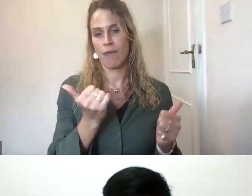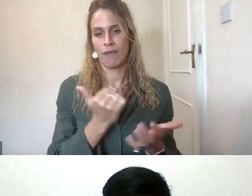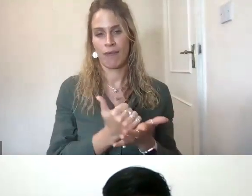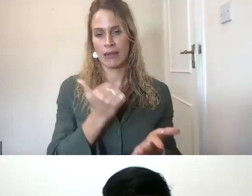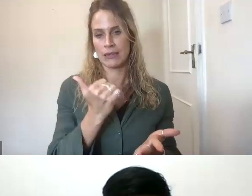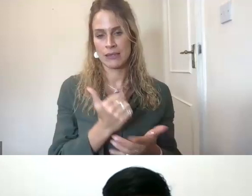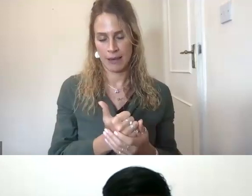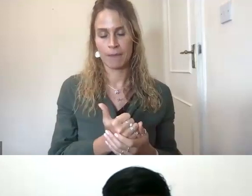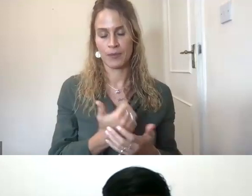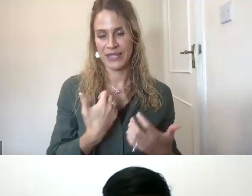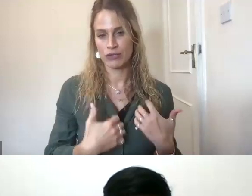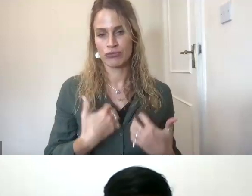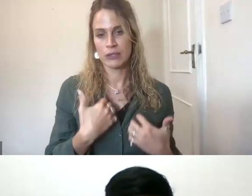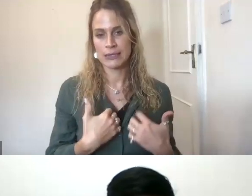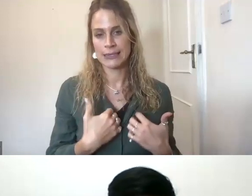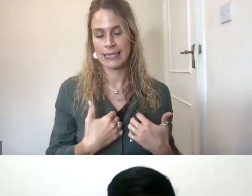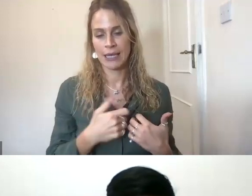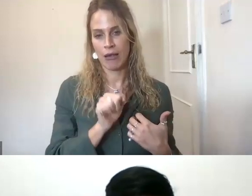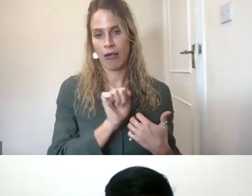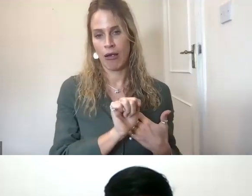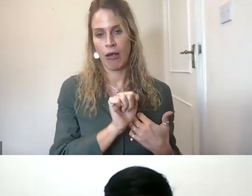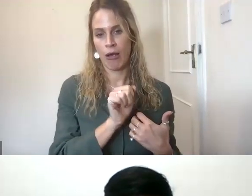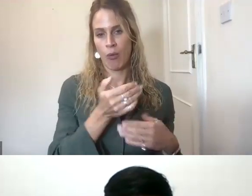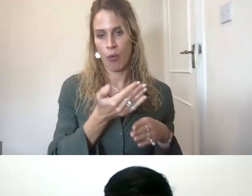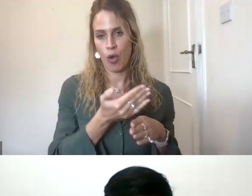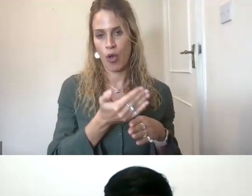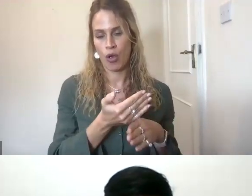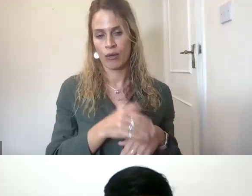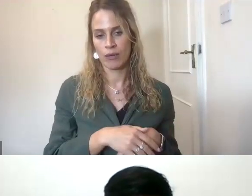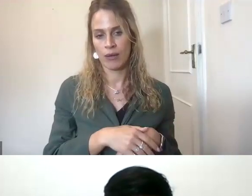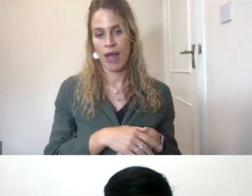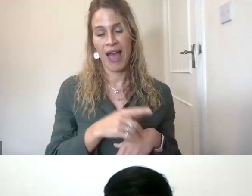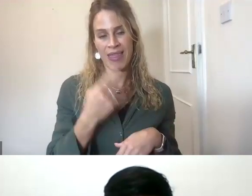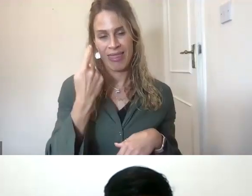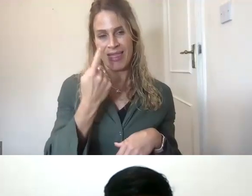compelling and interesting, and I think she'd be someone,